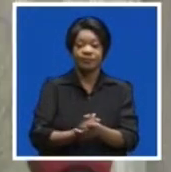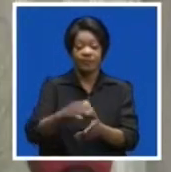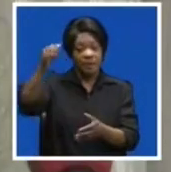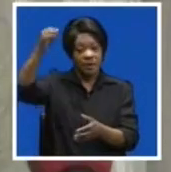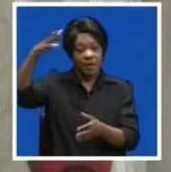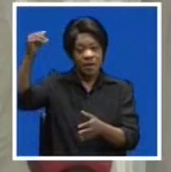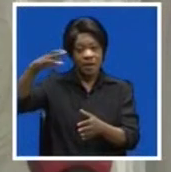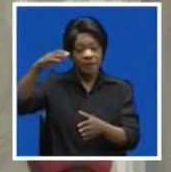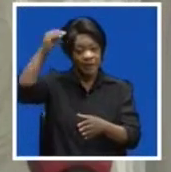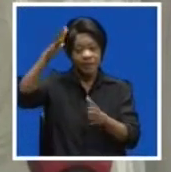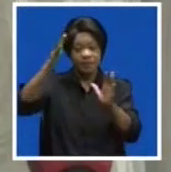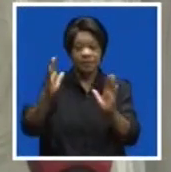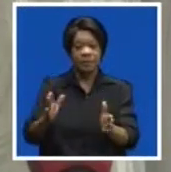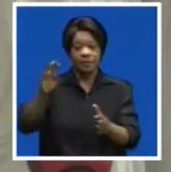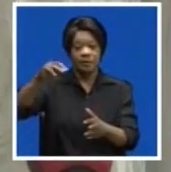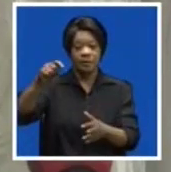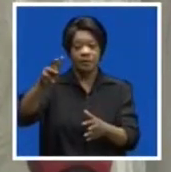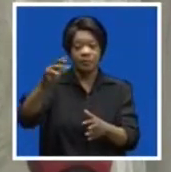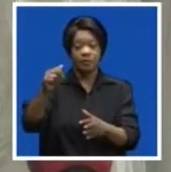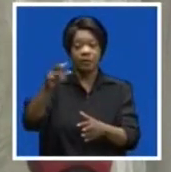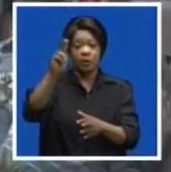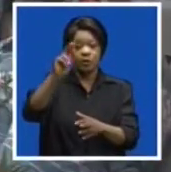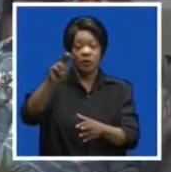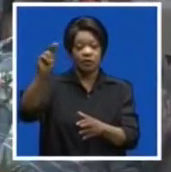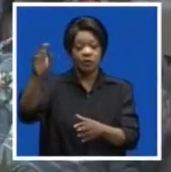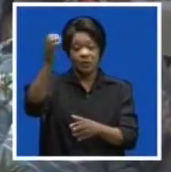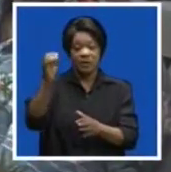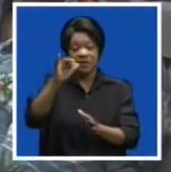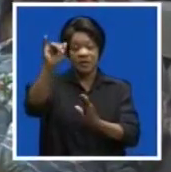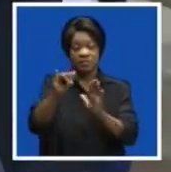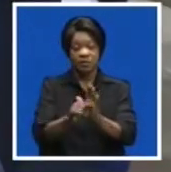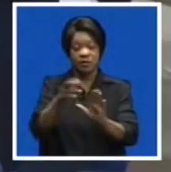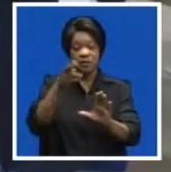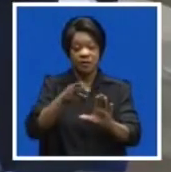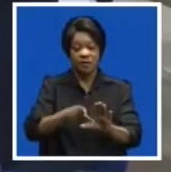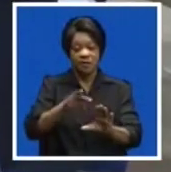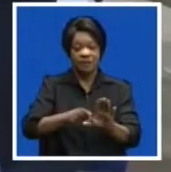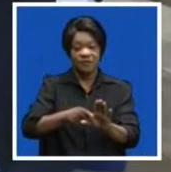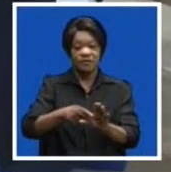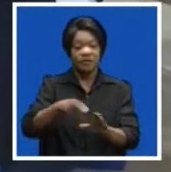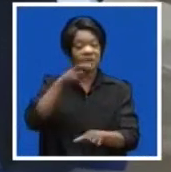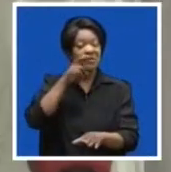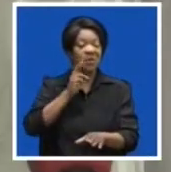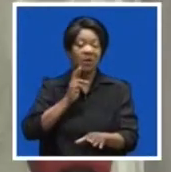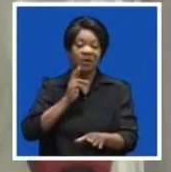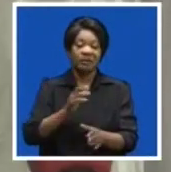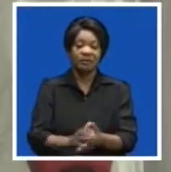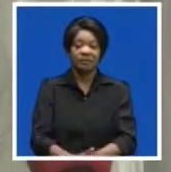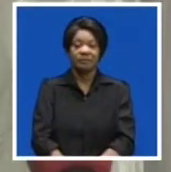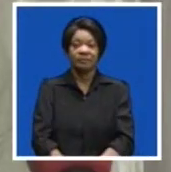Energy Minister Matthew Nkua has disclosed that 22% of imported fuel in the country is smuggled.